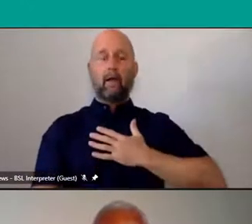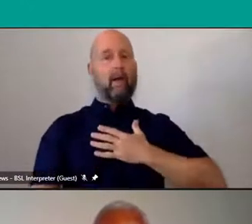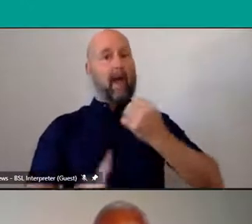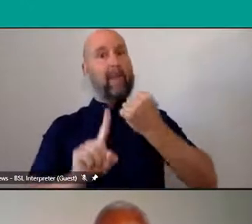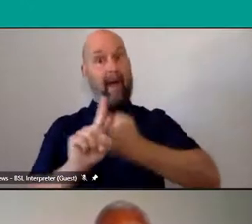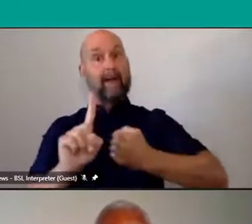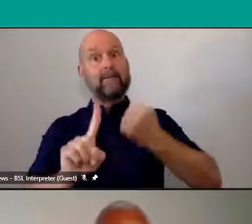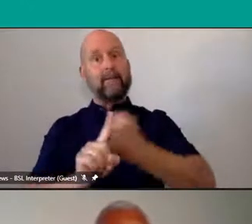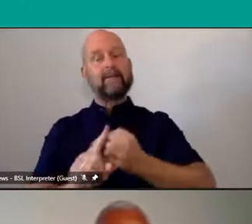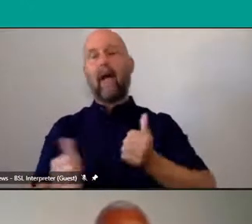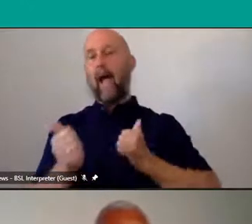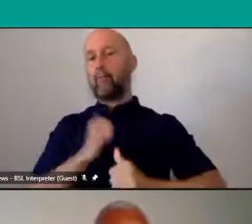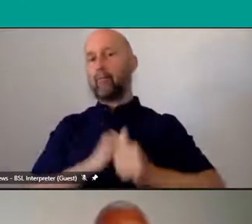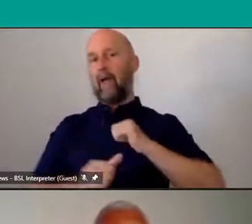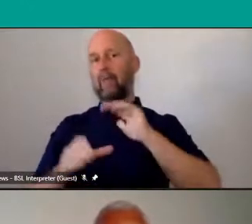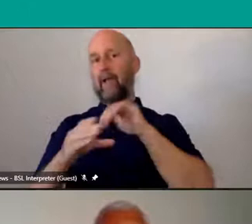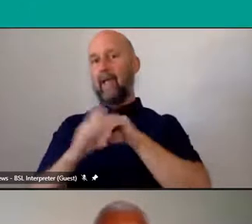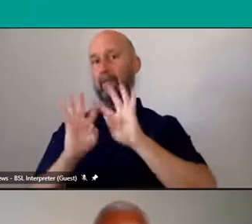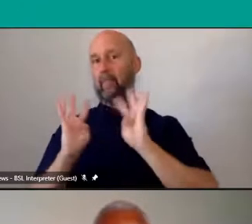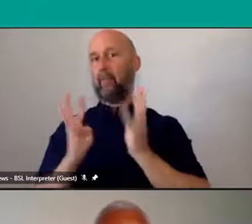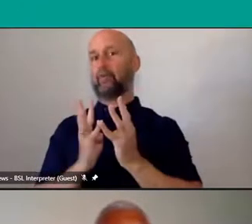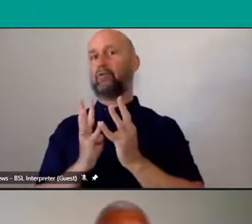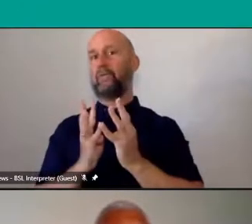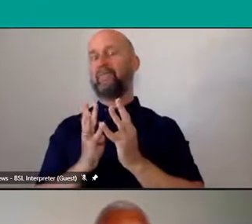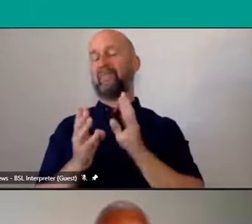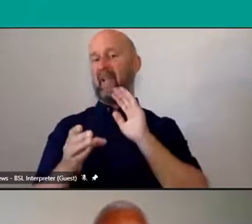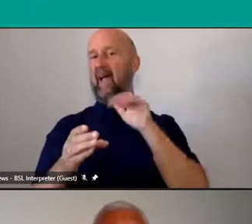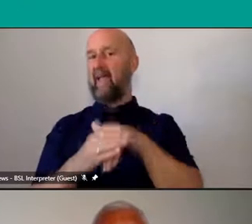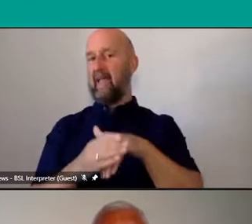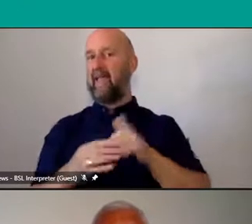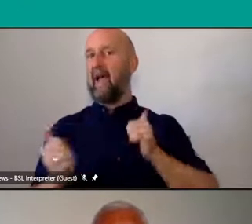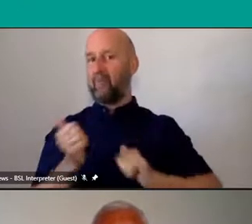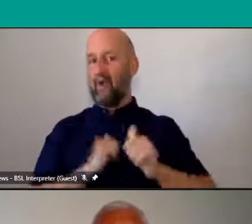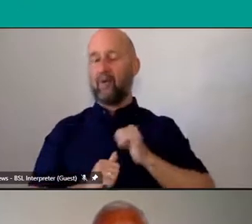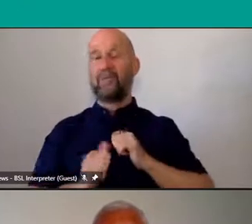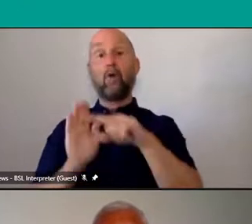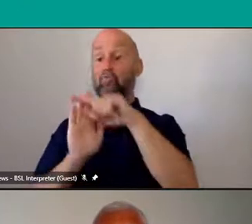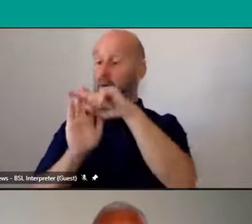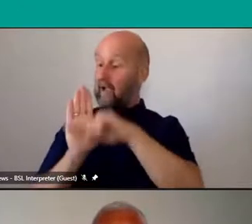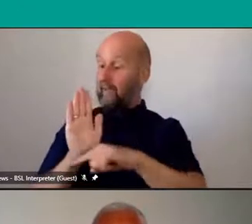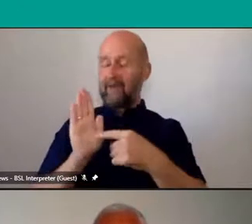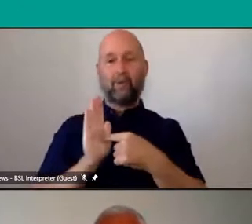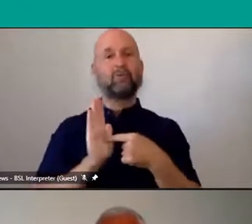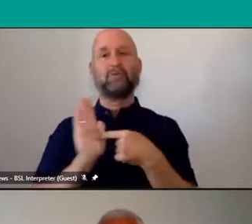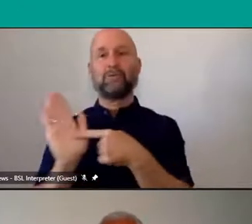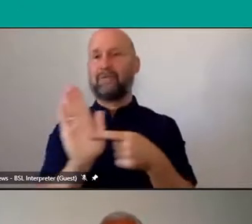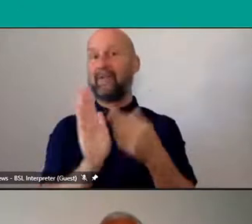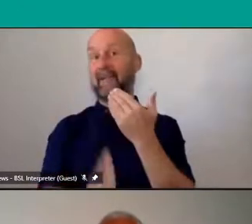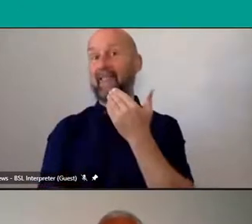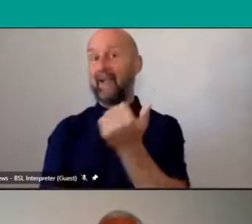am proud to be part of this commission and the recommendations we put forward. Thank you.